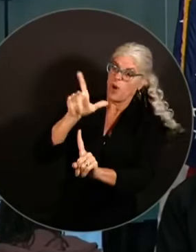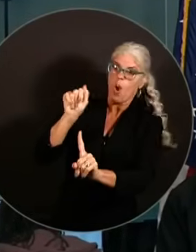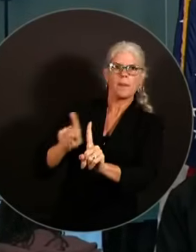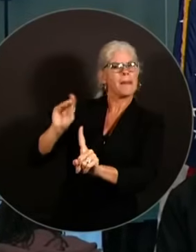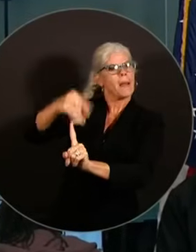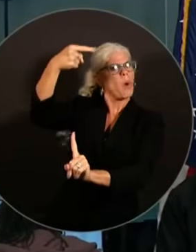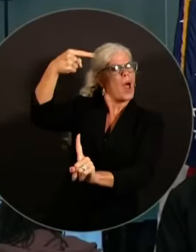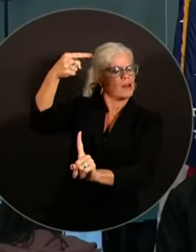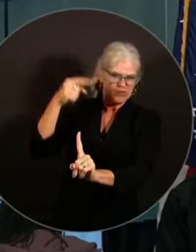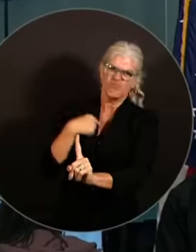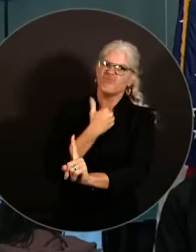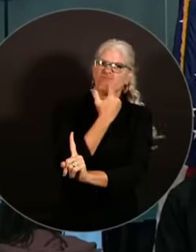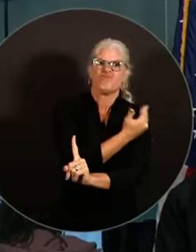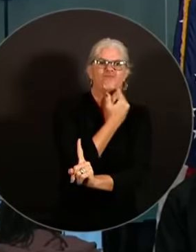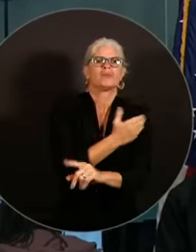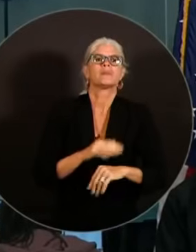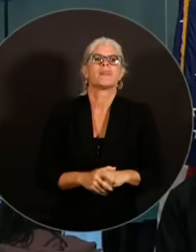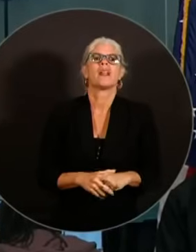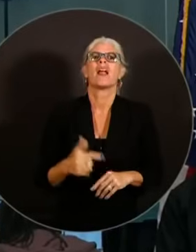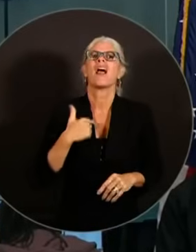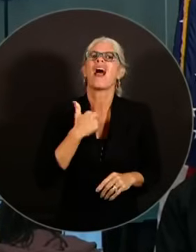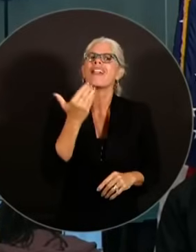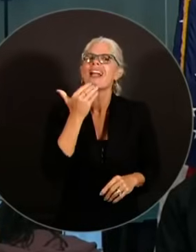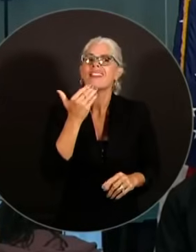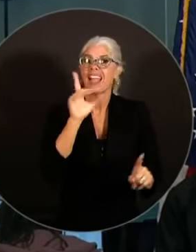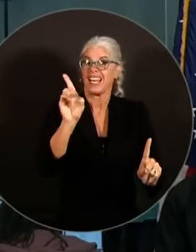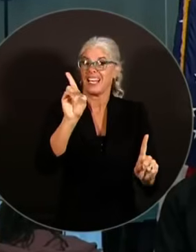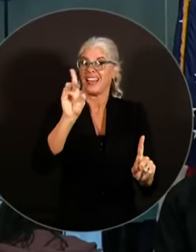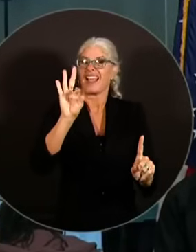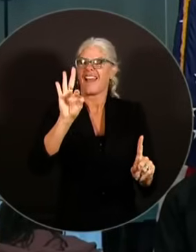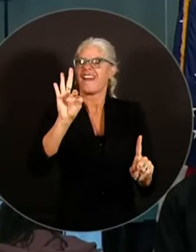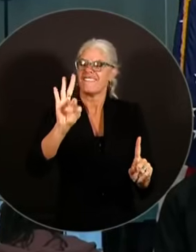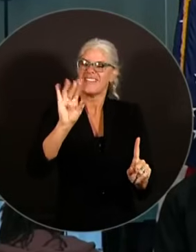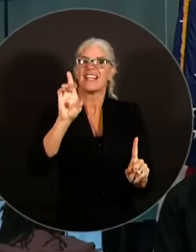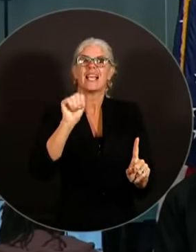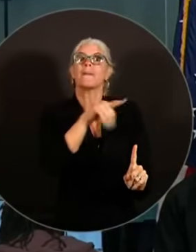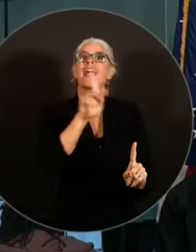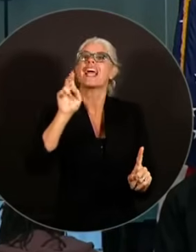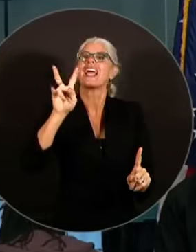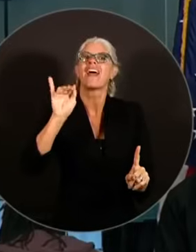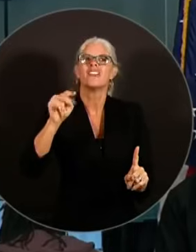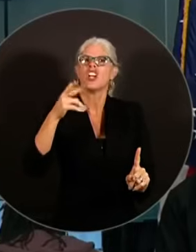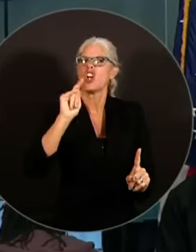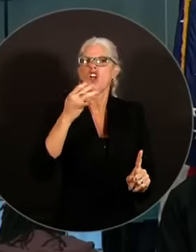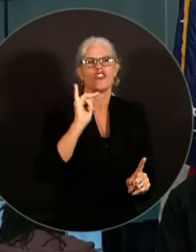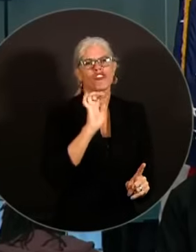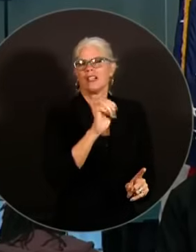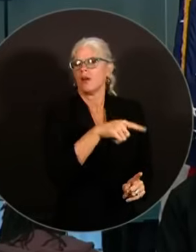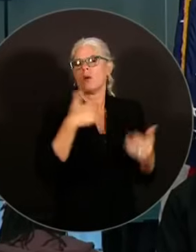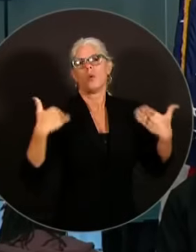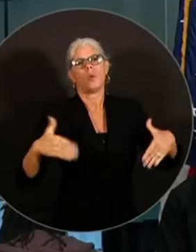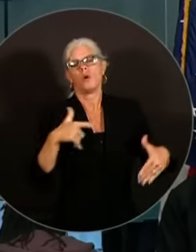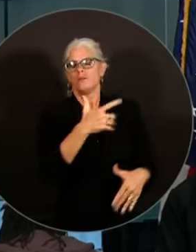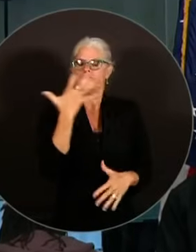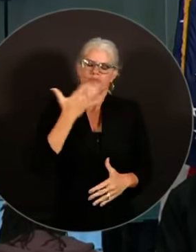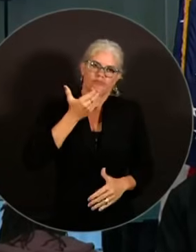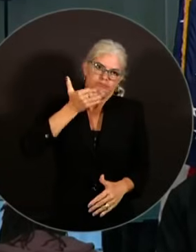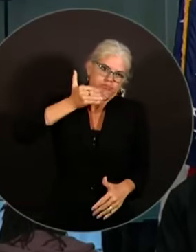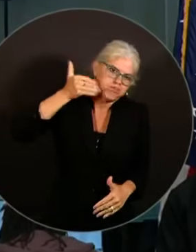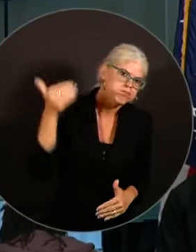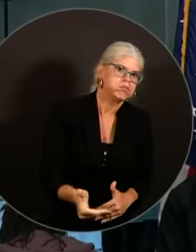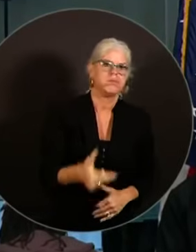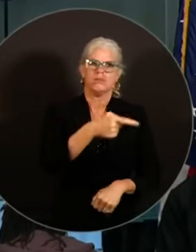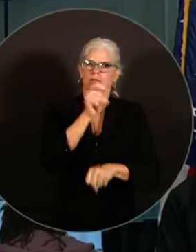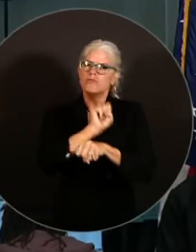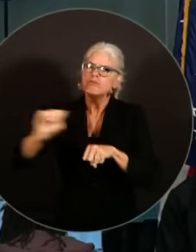I would also thank DEM Director Kevin Guthrie for his outstanding leadership and support, and his DEM team for their coordination and communication with all state